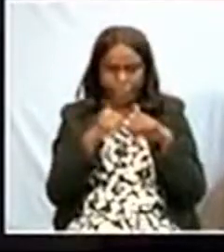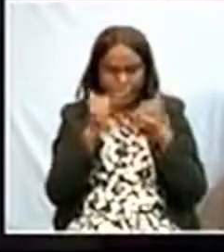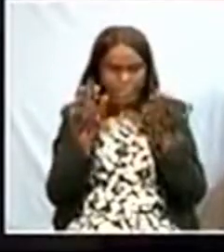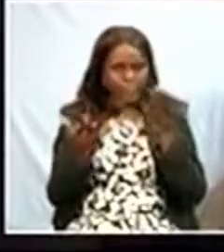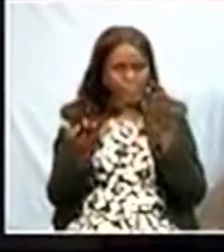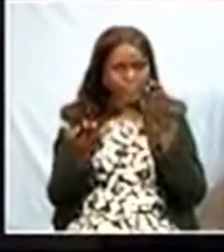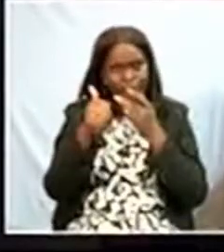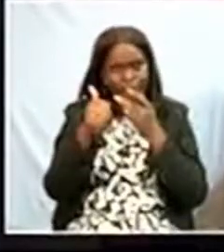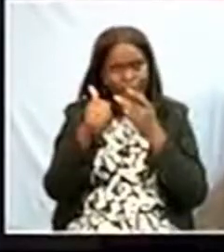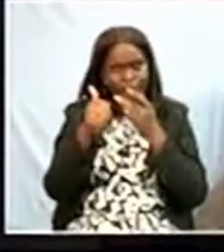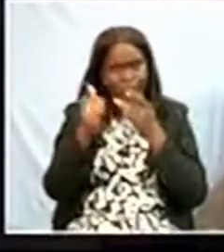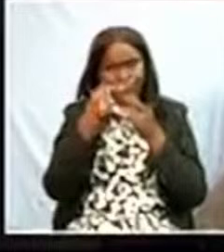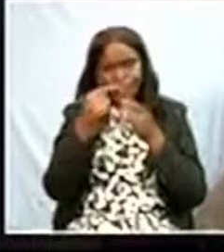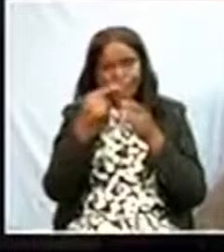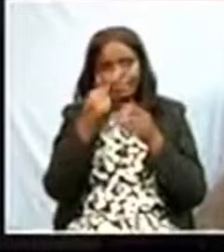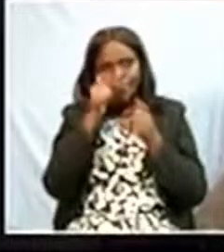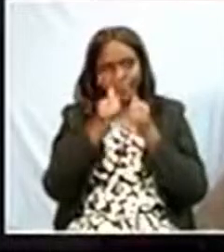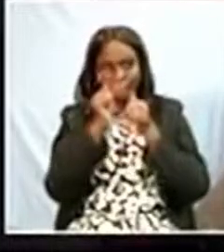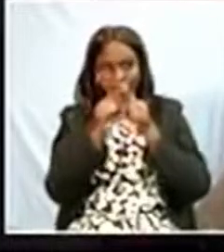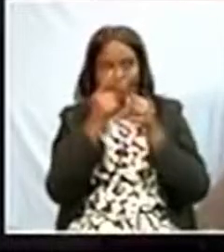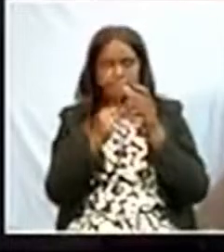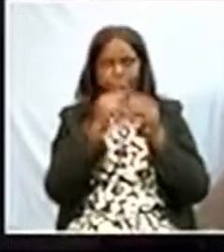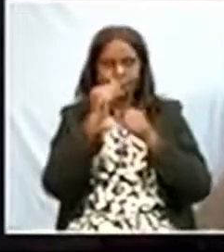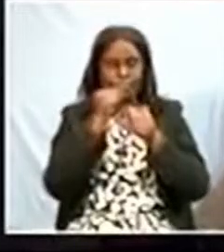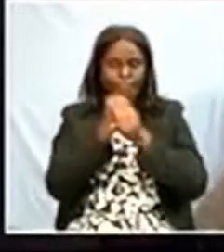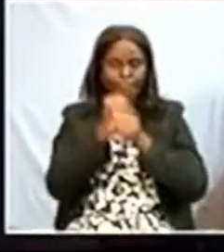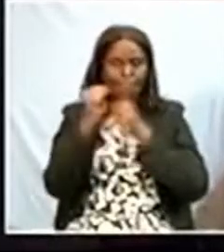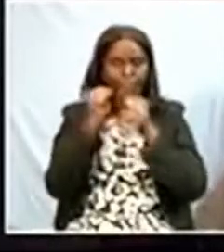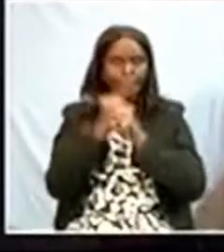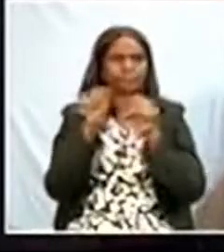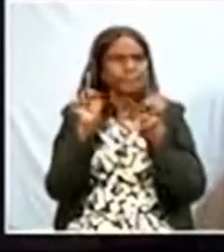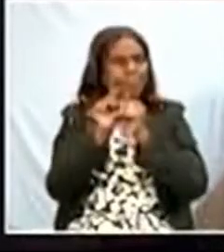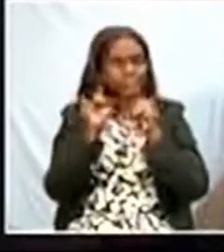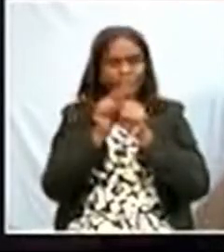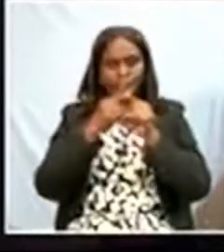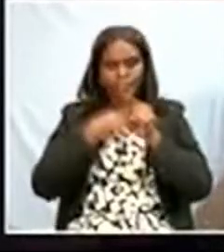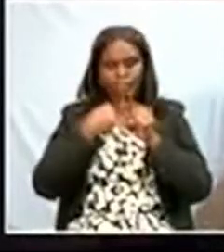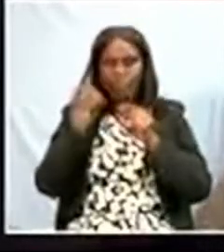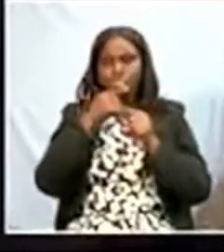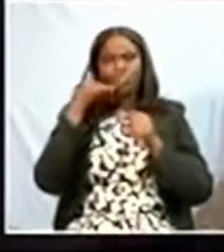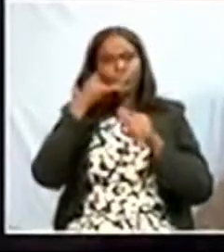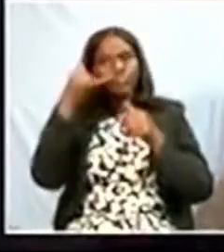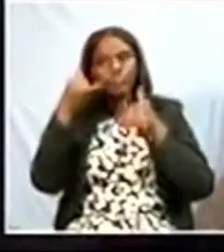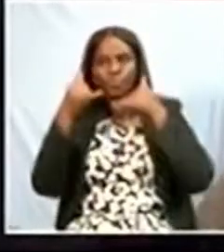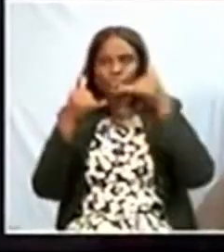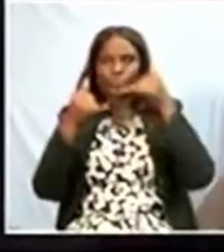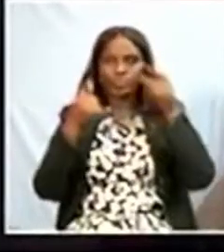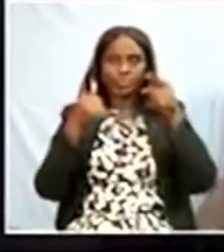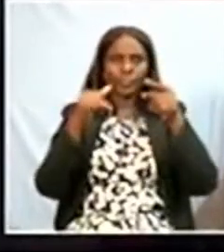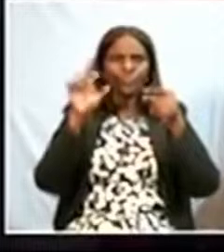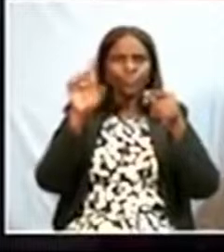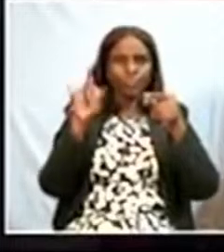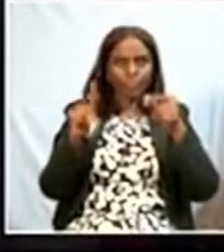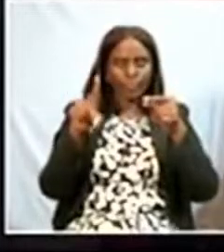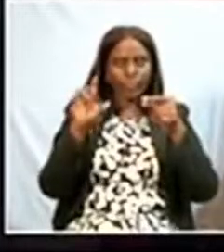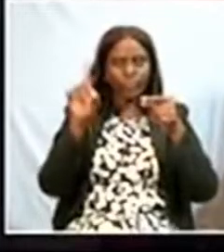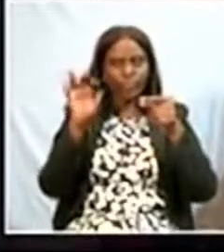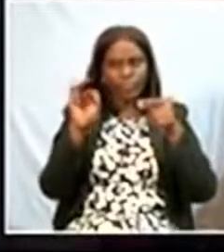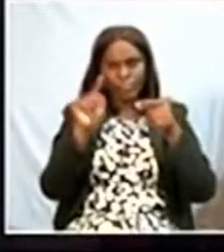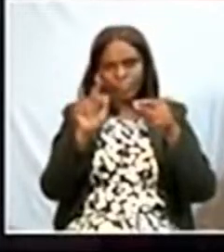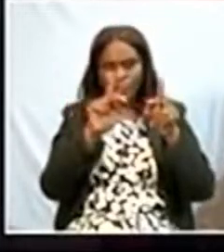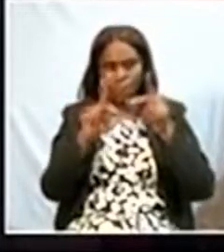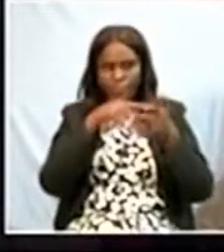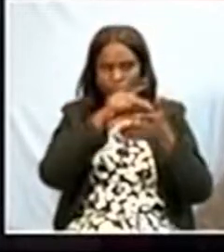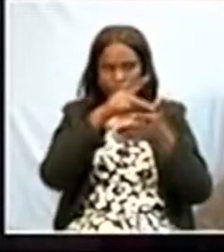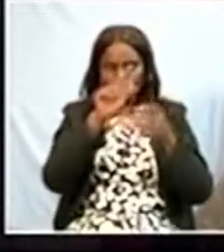compare what you are saying, because year in, year out, it's me who's been calling you DF so that these people are